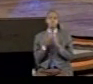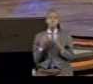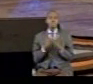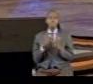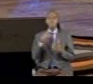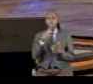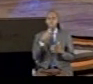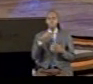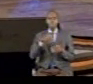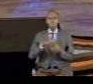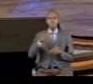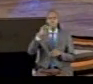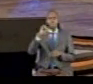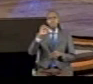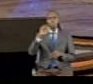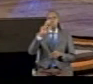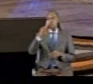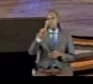Mark chapter